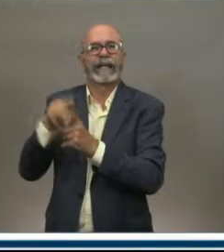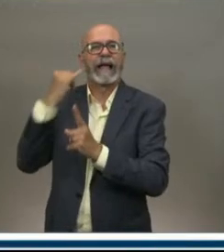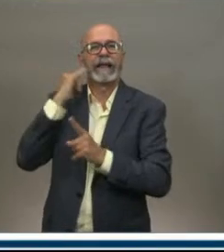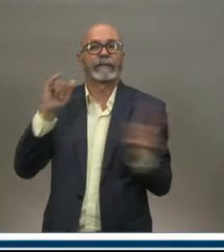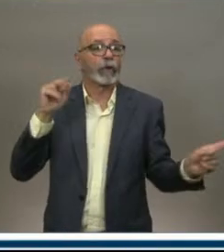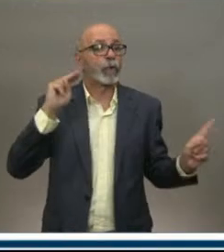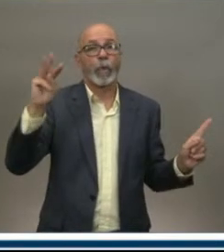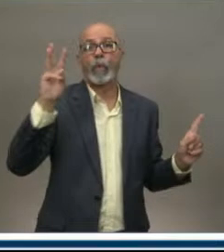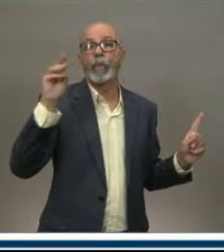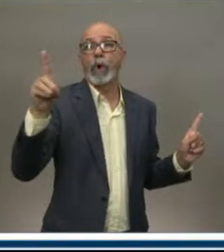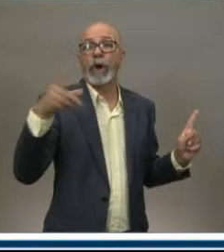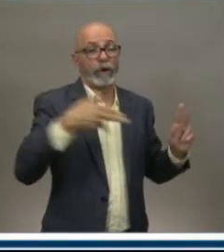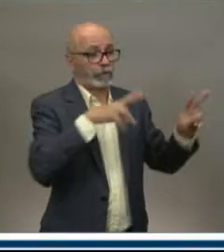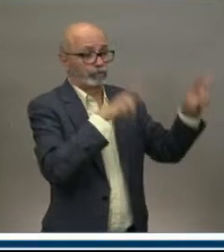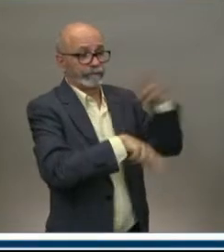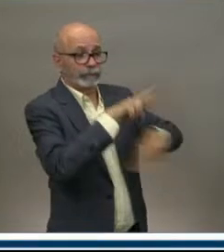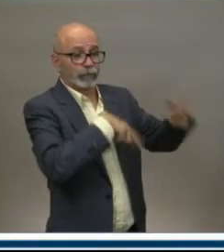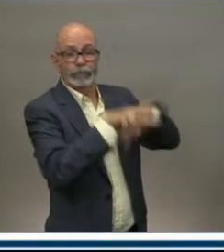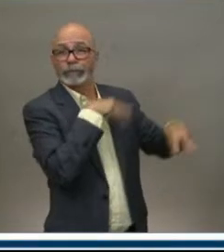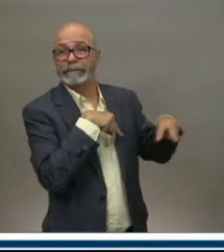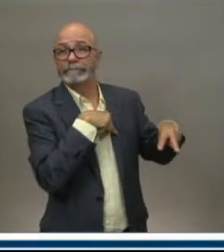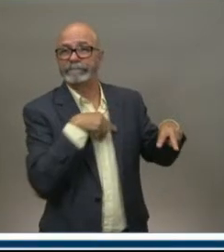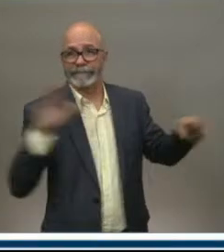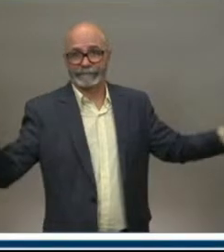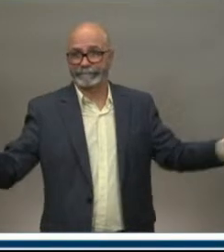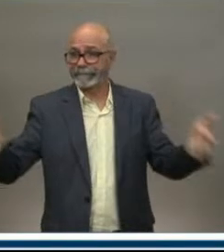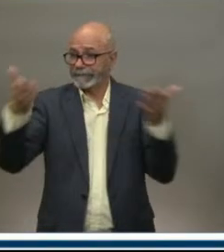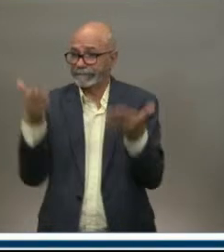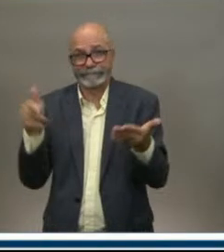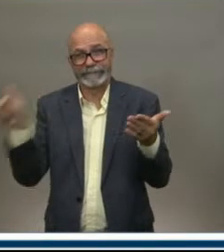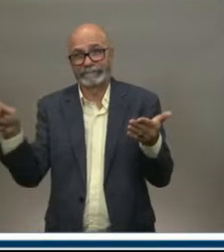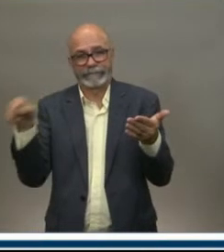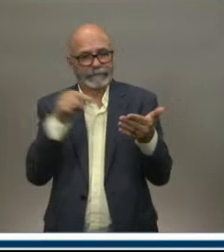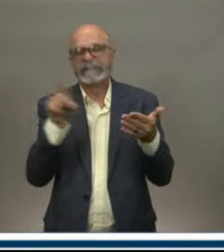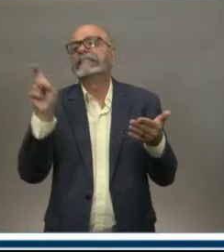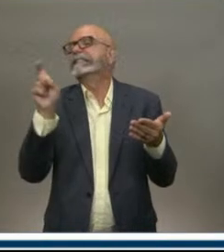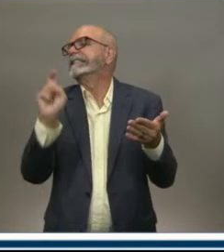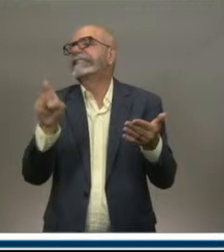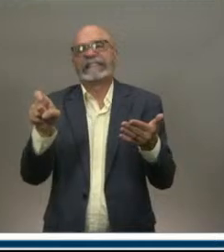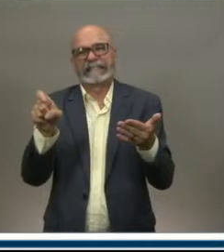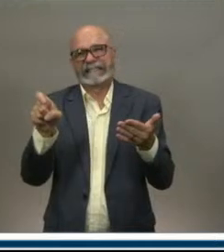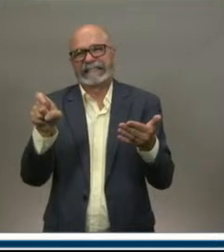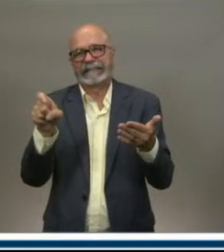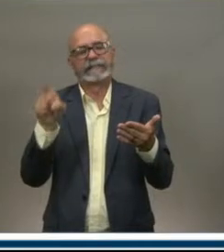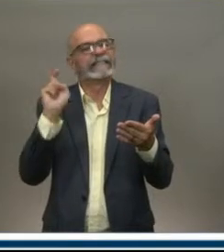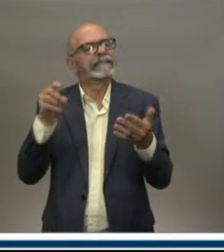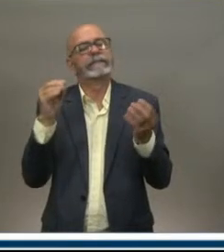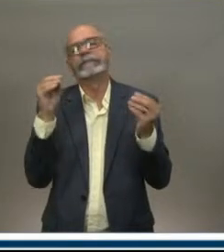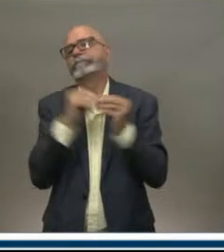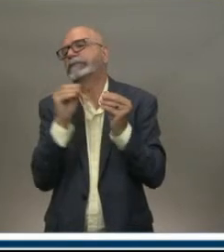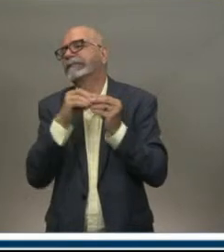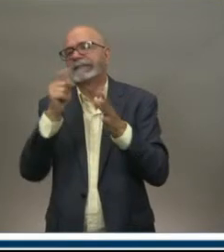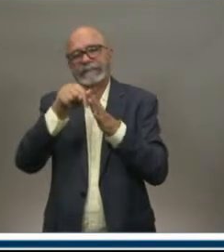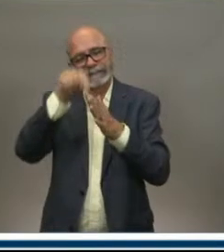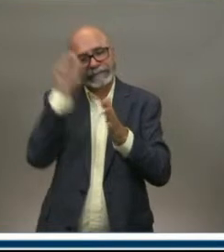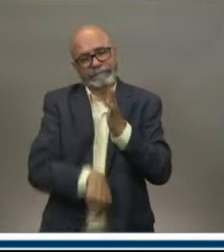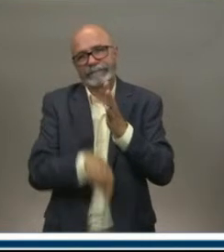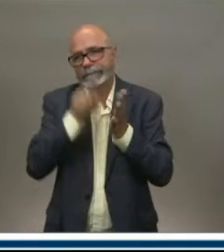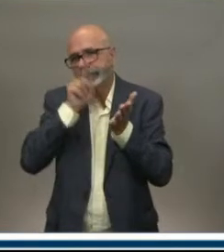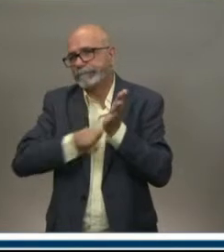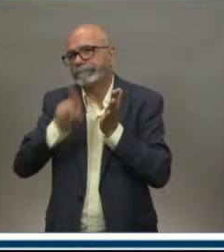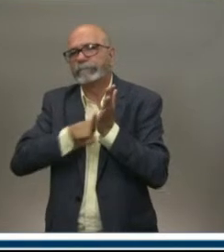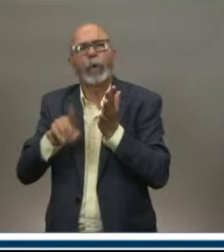review, denotes the need to conduct research to determine what exactly that needs to